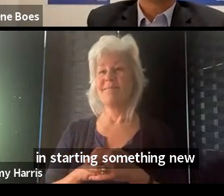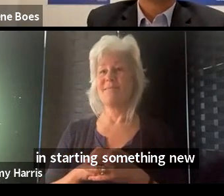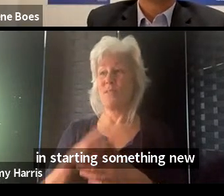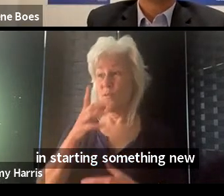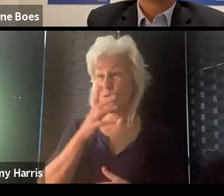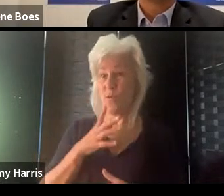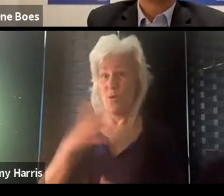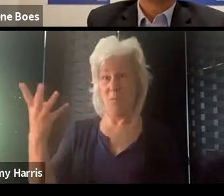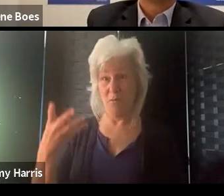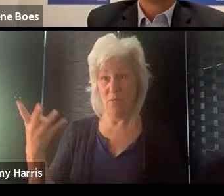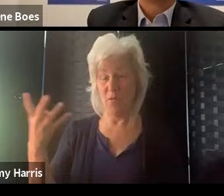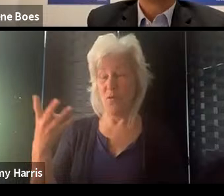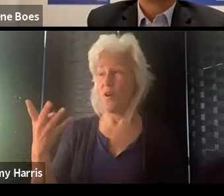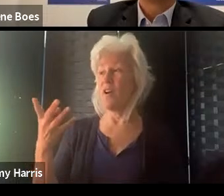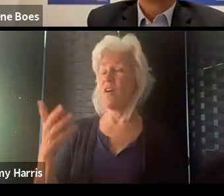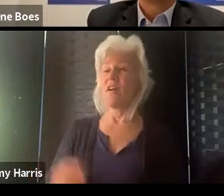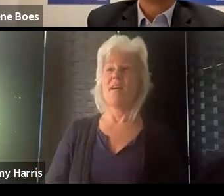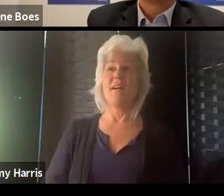Janet and